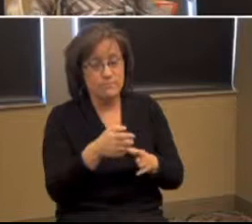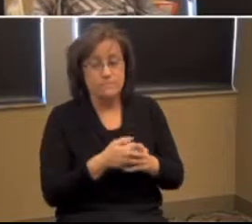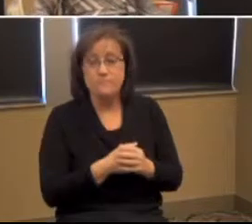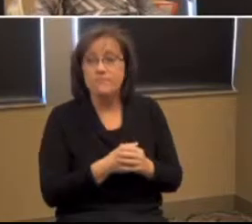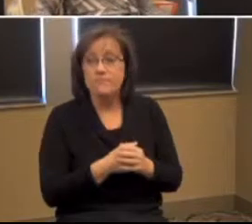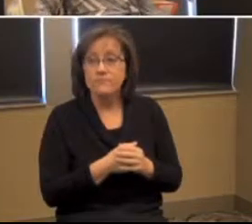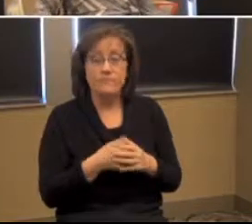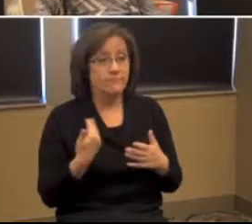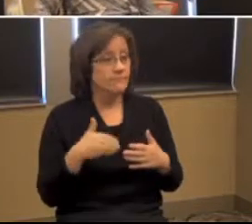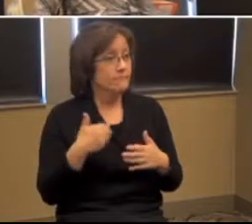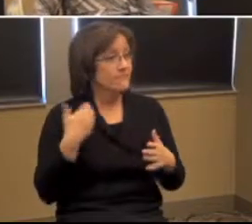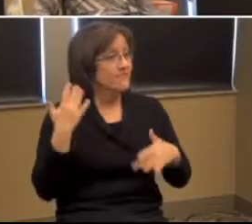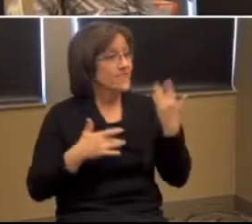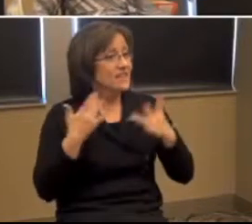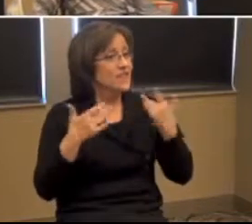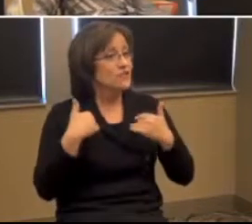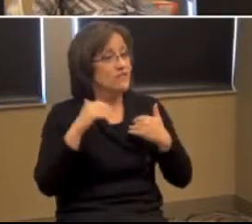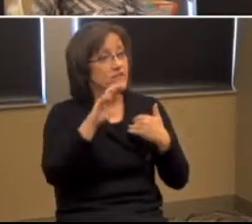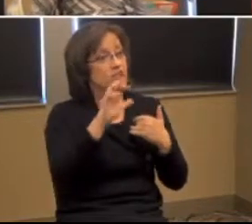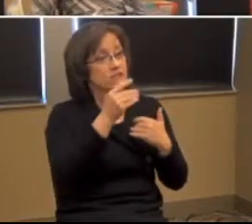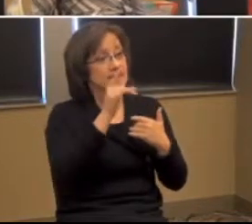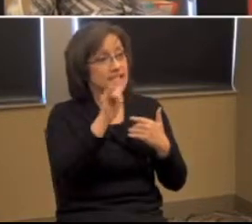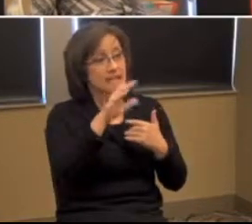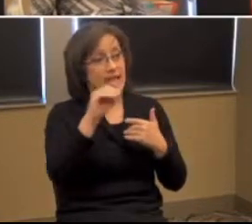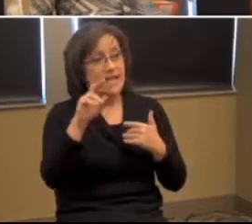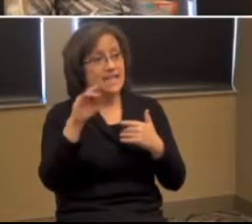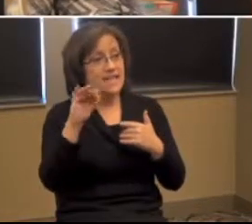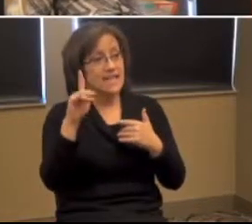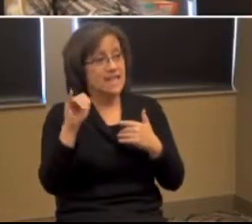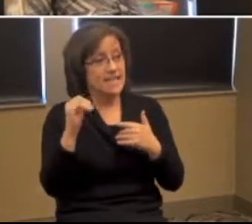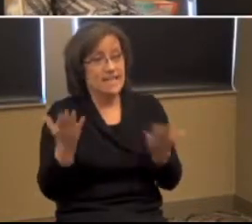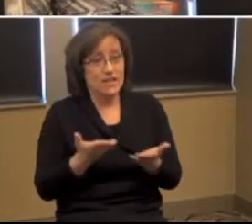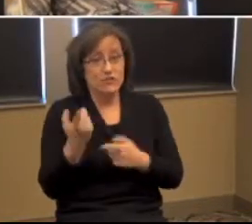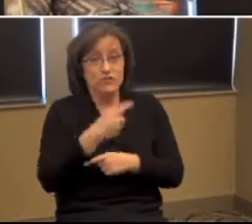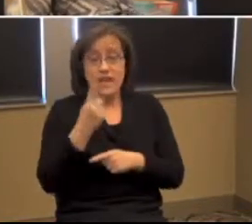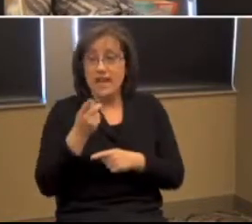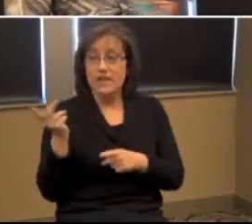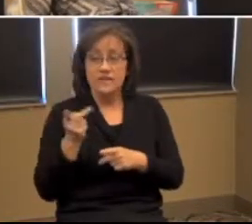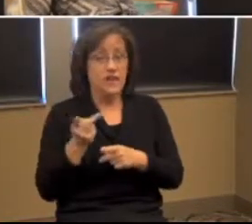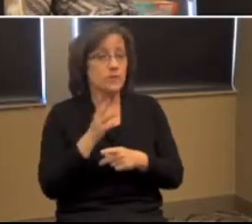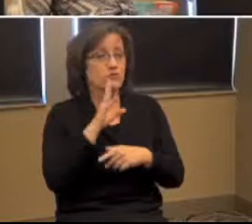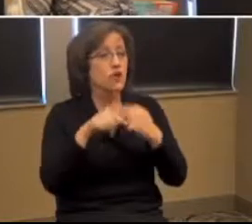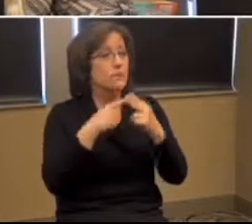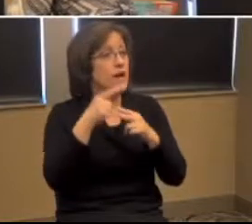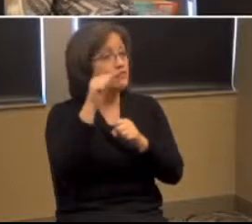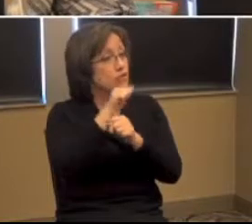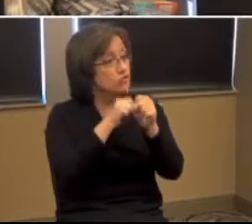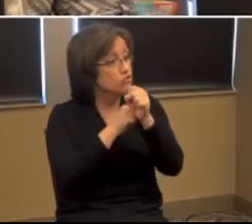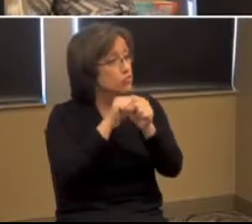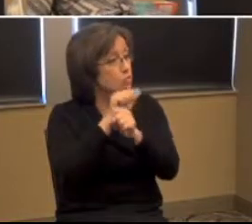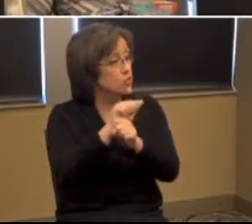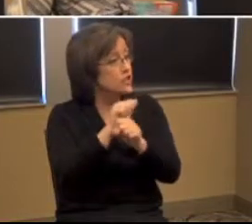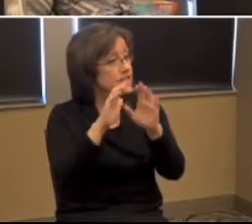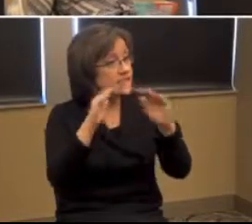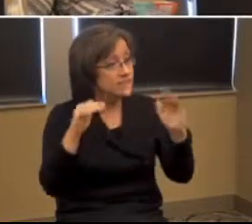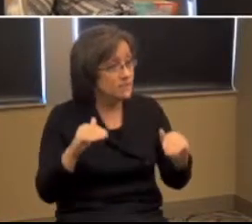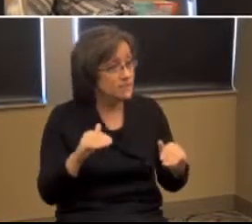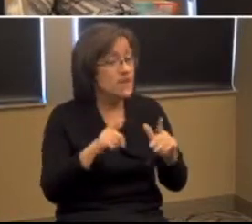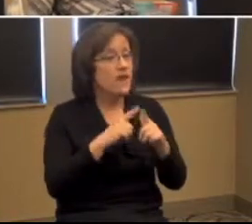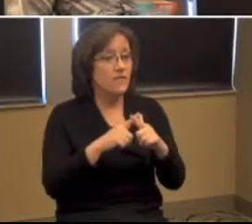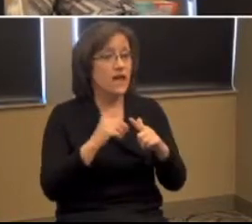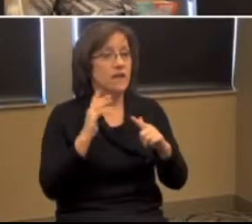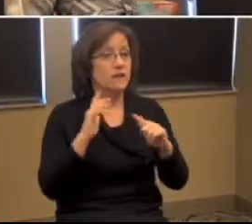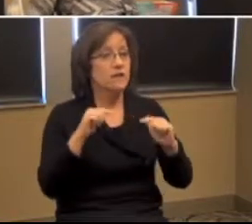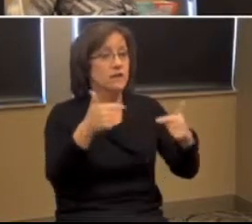We're very excited to have Christy and Nikki here today, and they're going to talk about structured work systems, and then we're actually going to have the